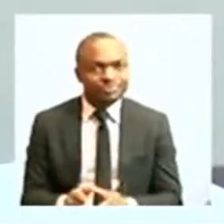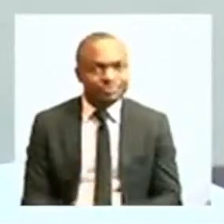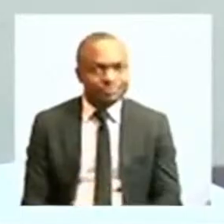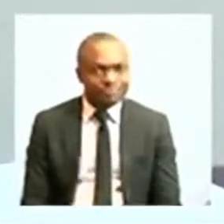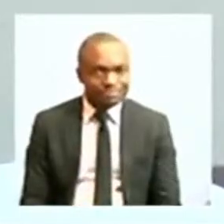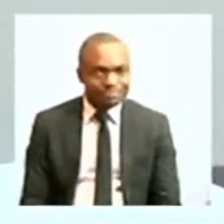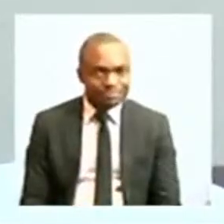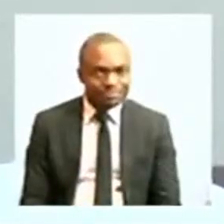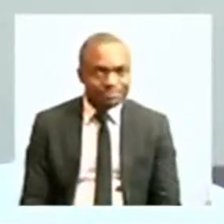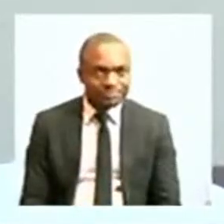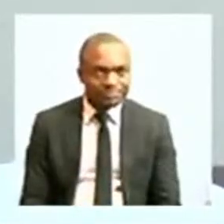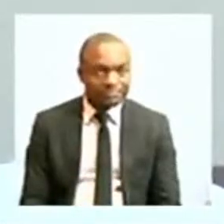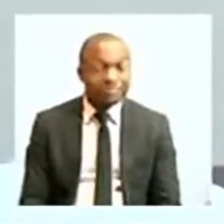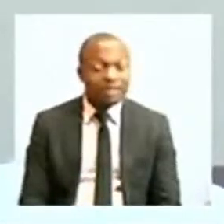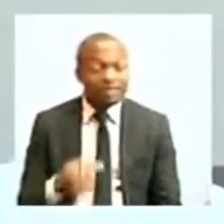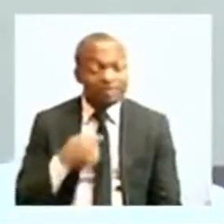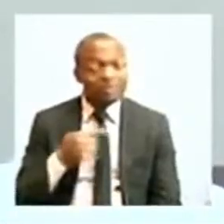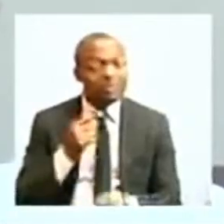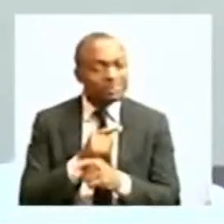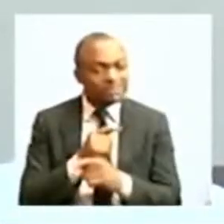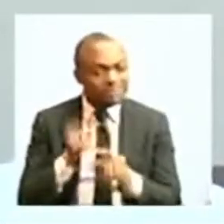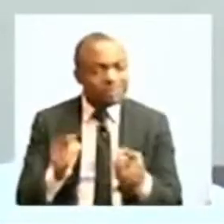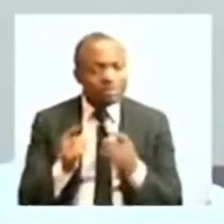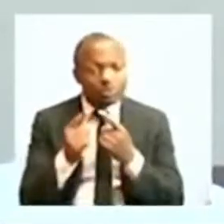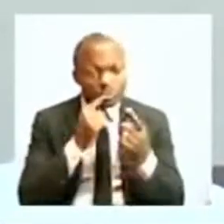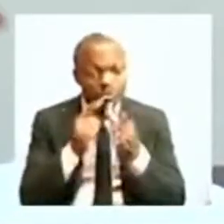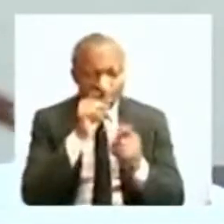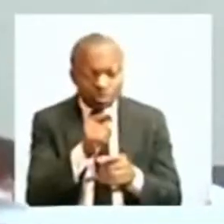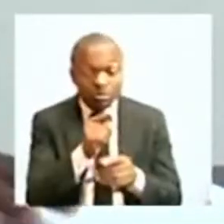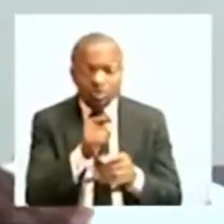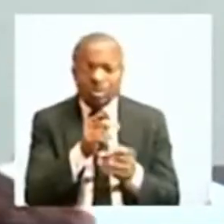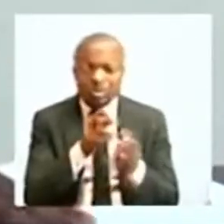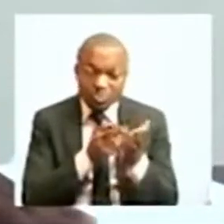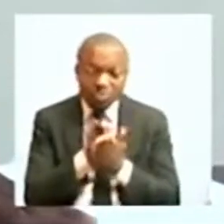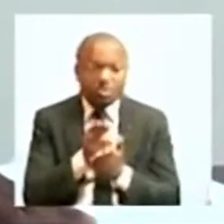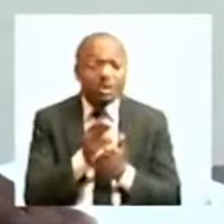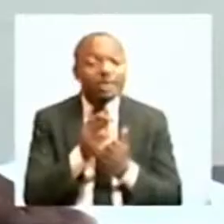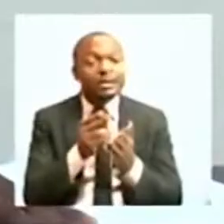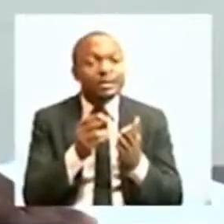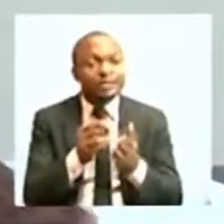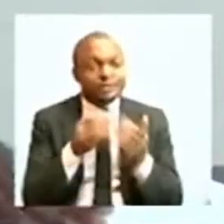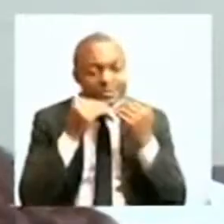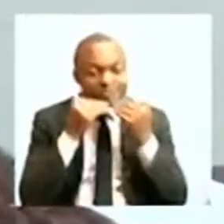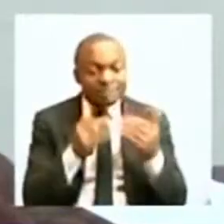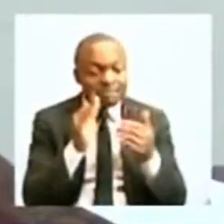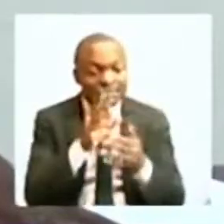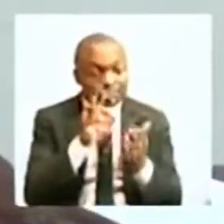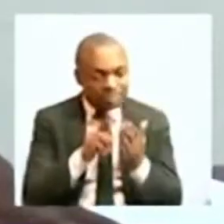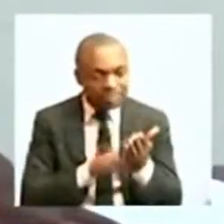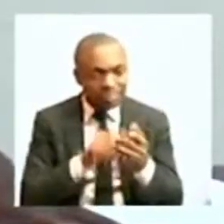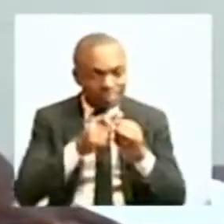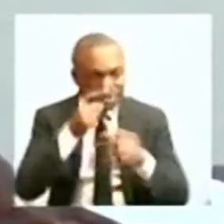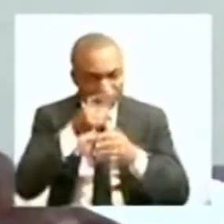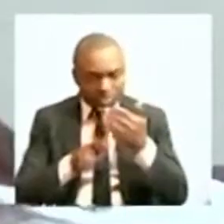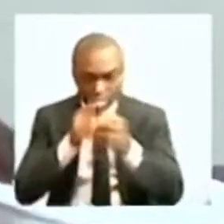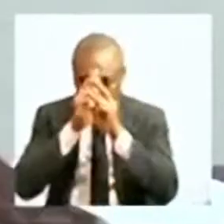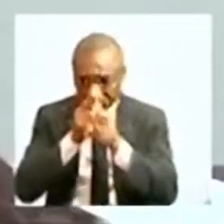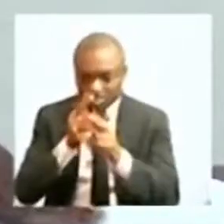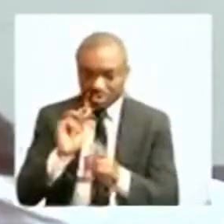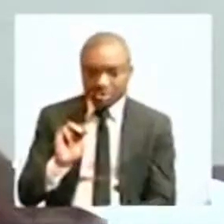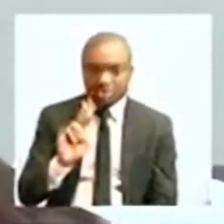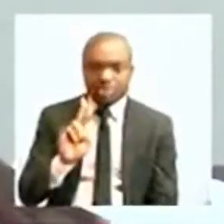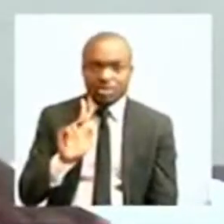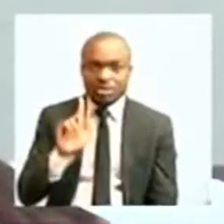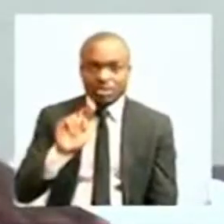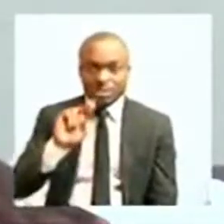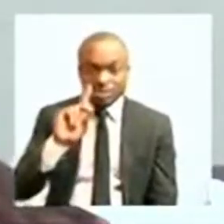So, I was just trying to talk to you, generally appreciating your report. But what Honorable Munda said, this has